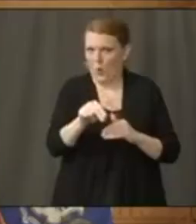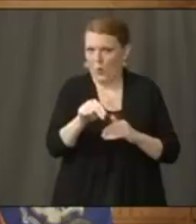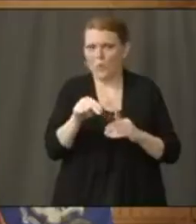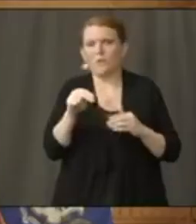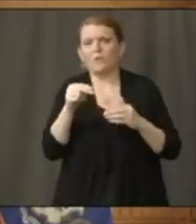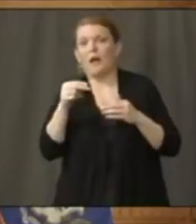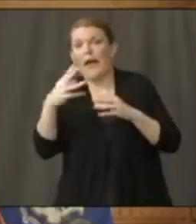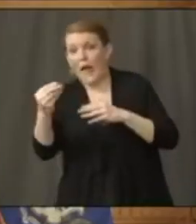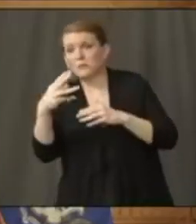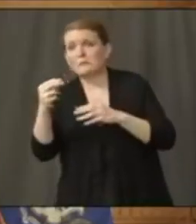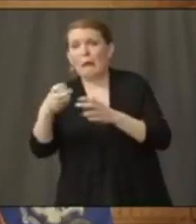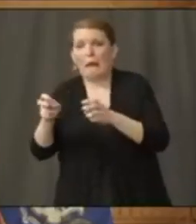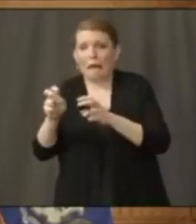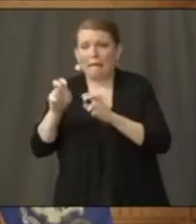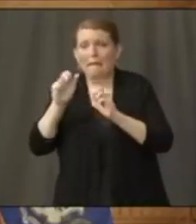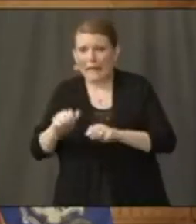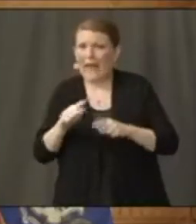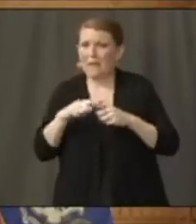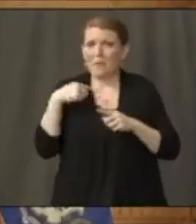NBC Connecticut.